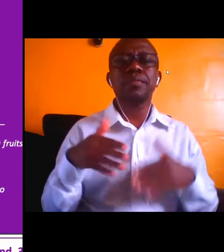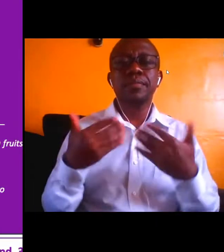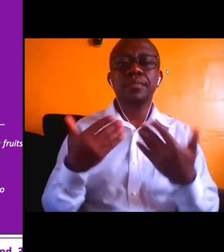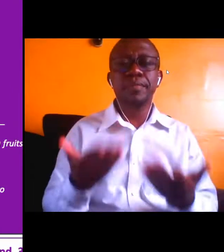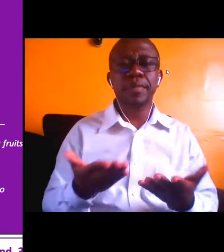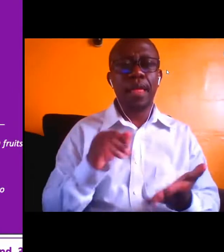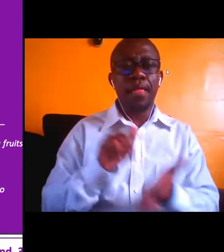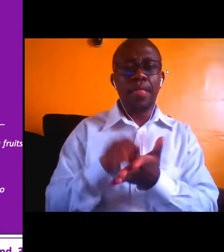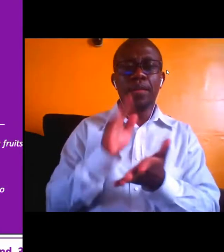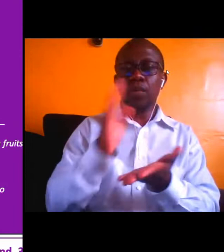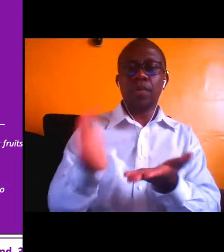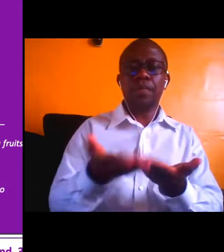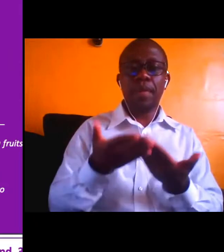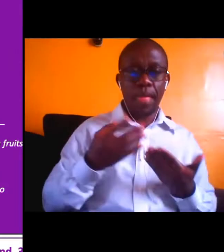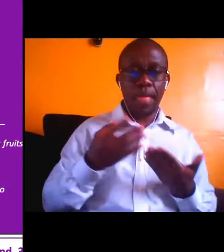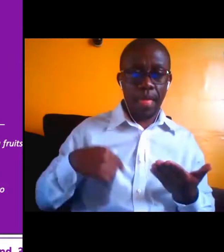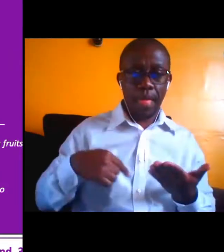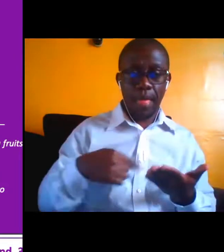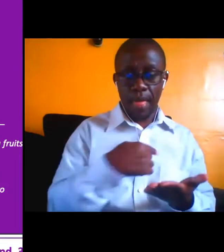us to then